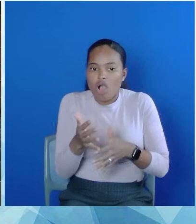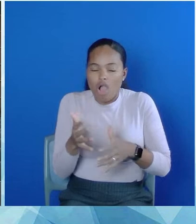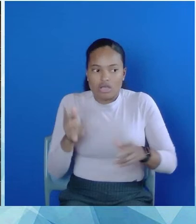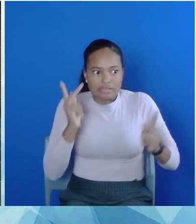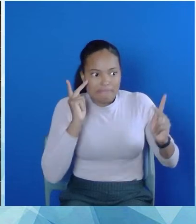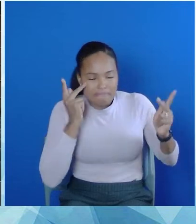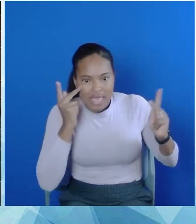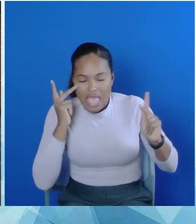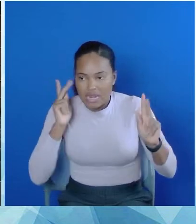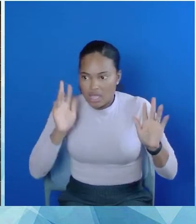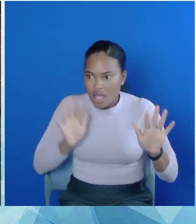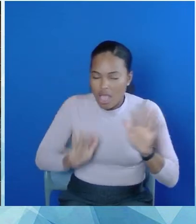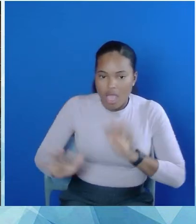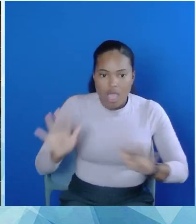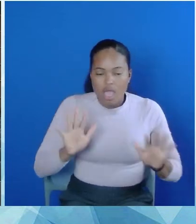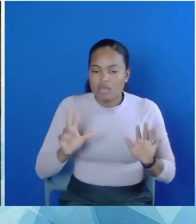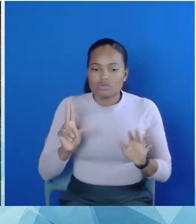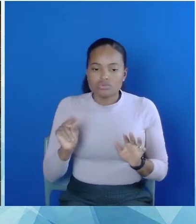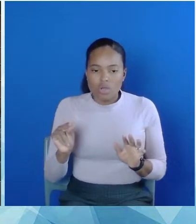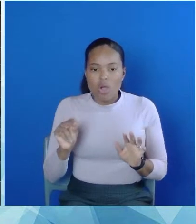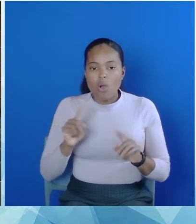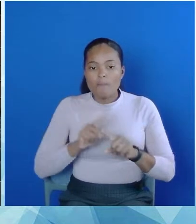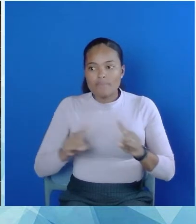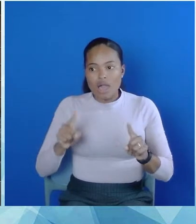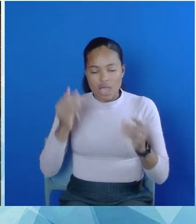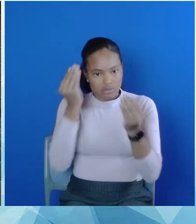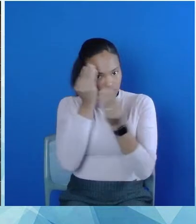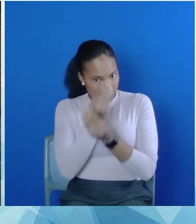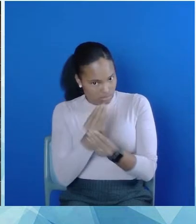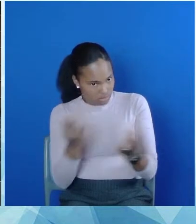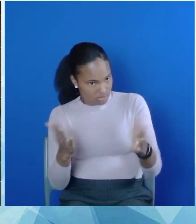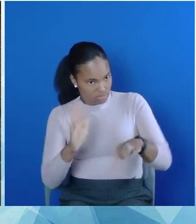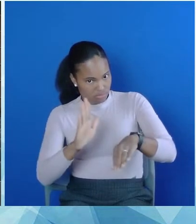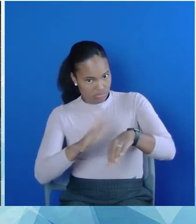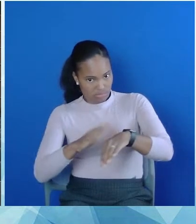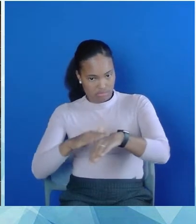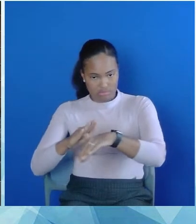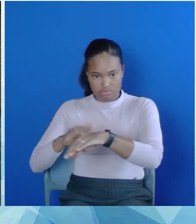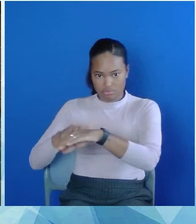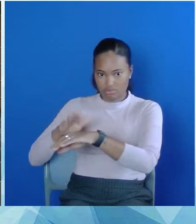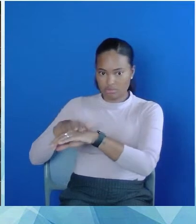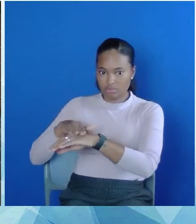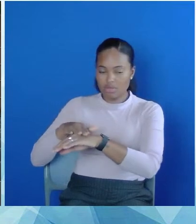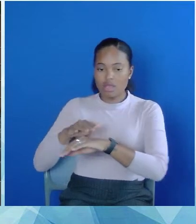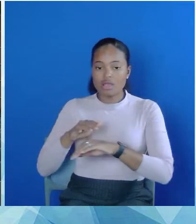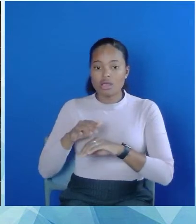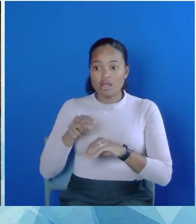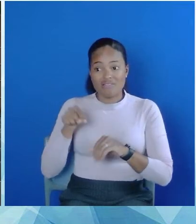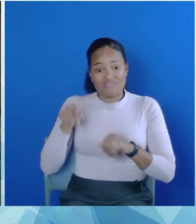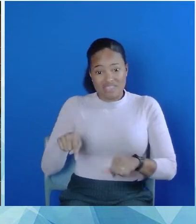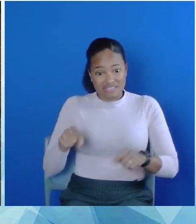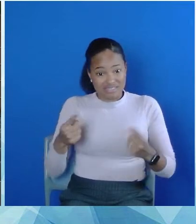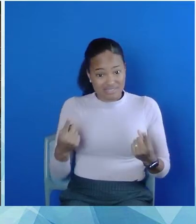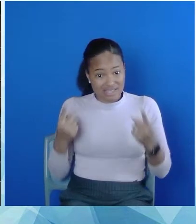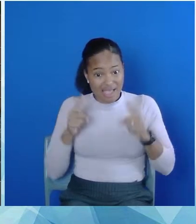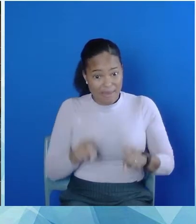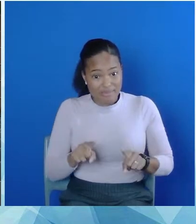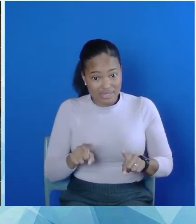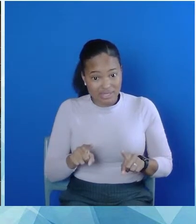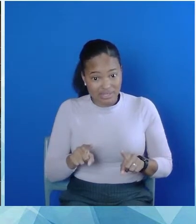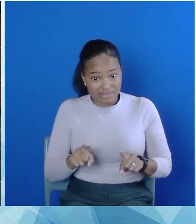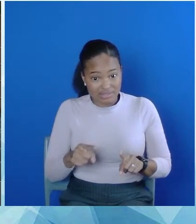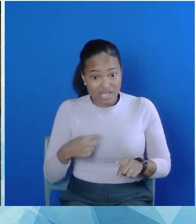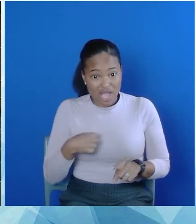want the community, the board, and everybody to be aware that this is happening and we need to